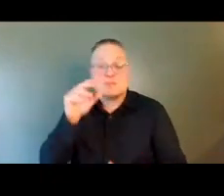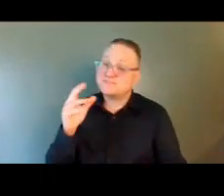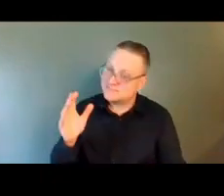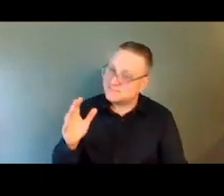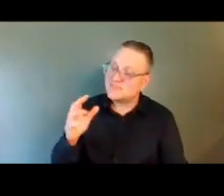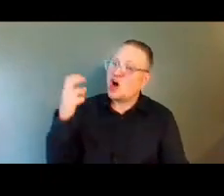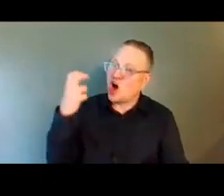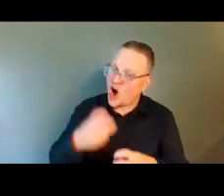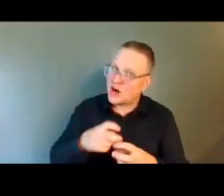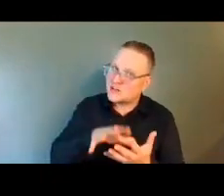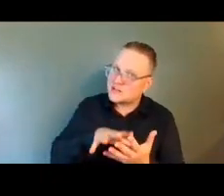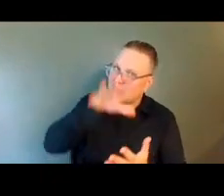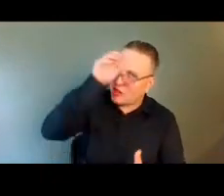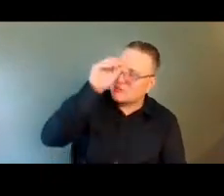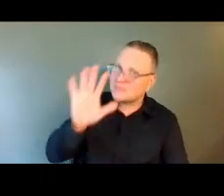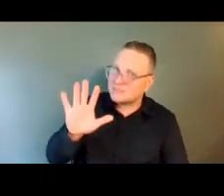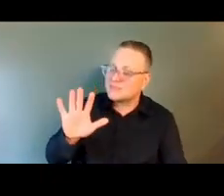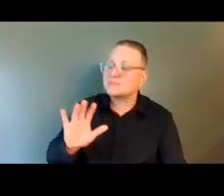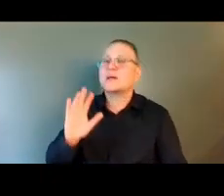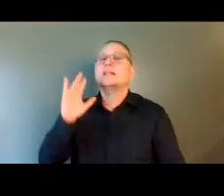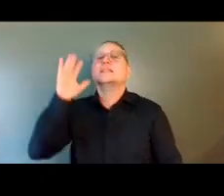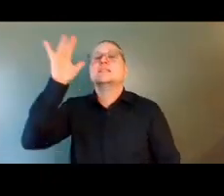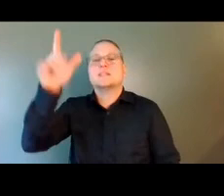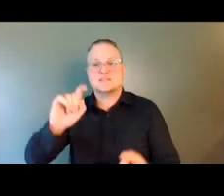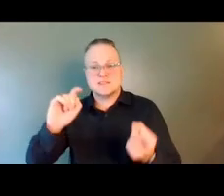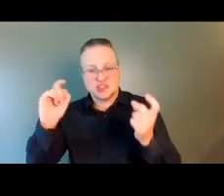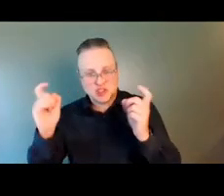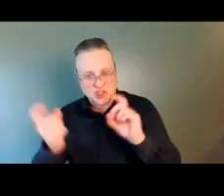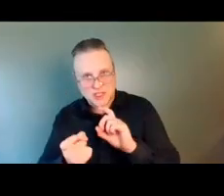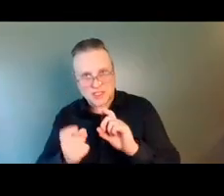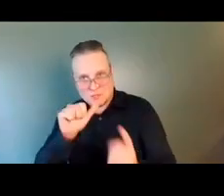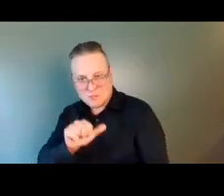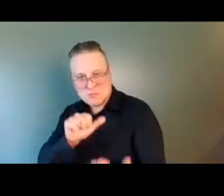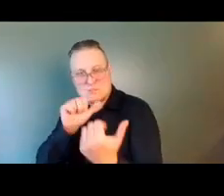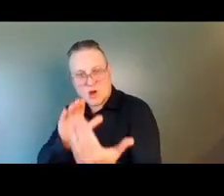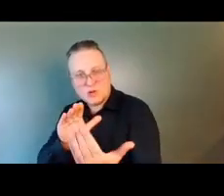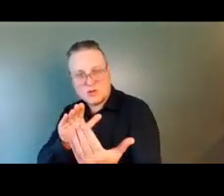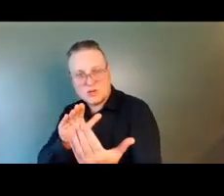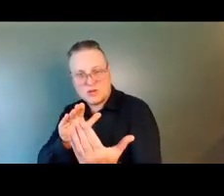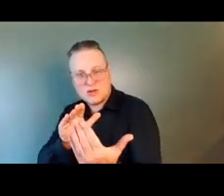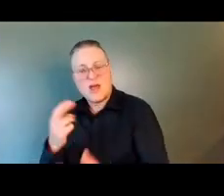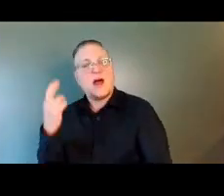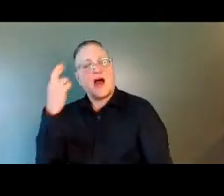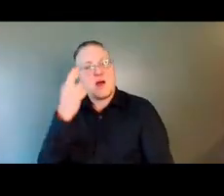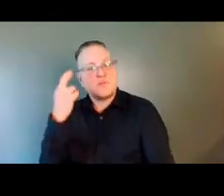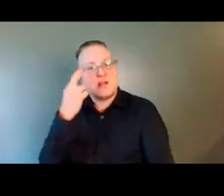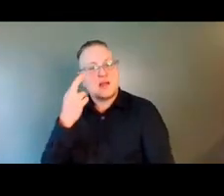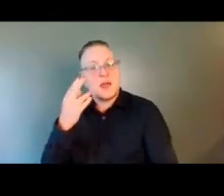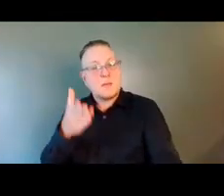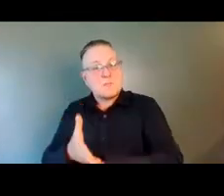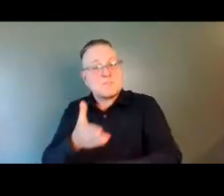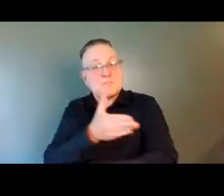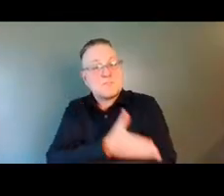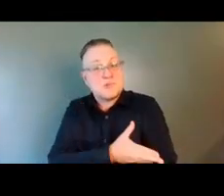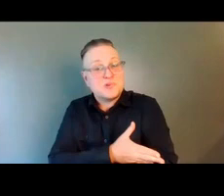learn, but I learned over time that you could also get progress by helping people